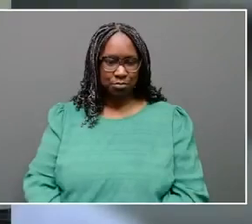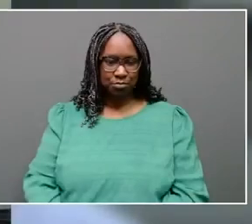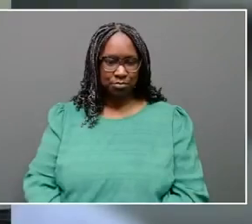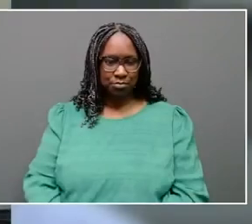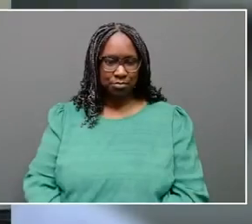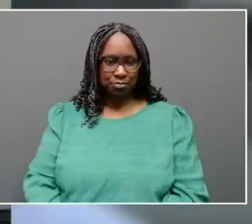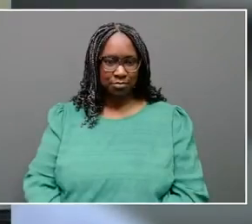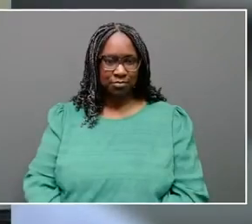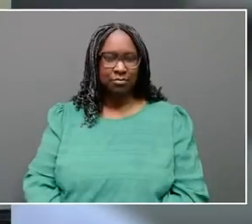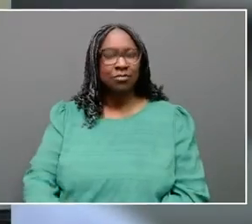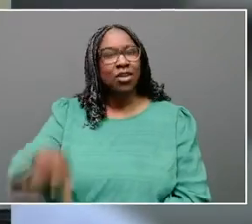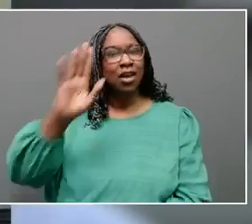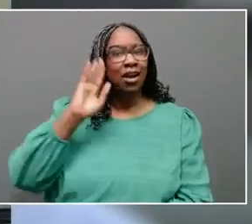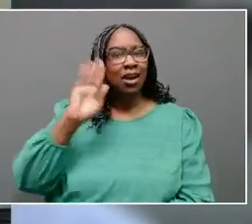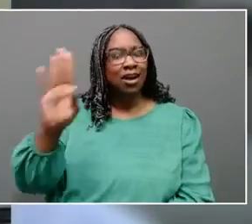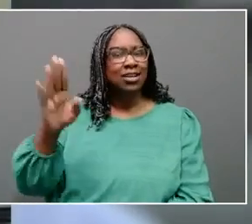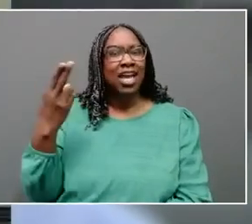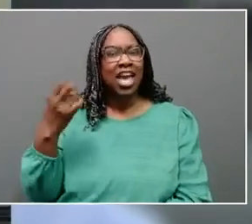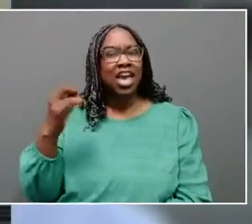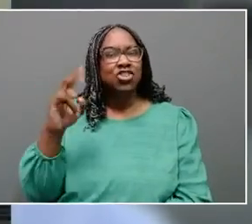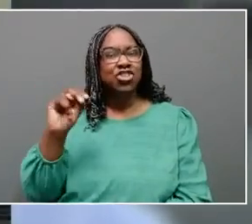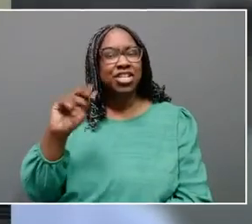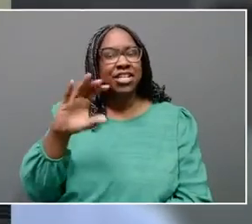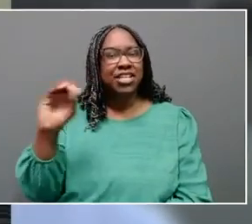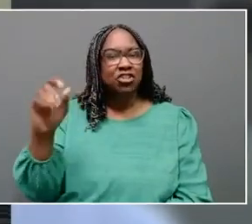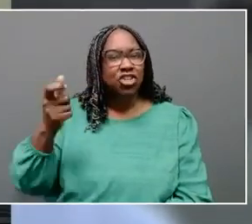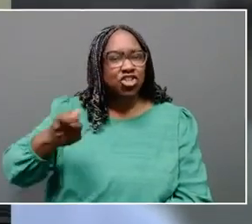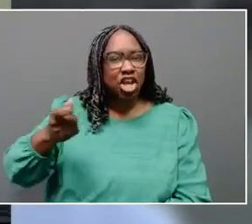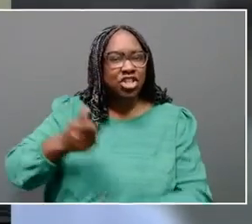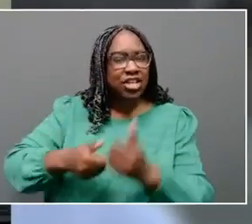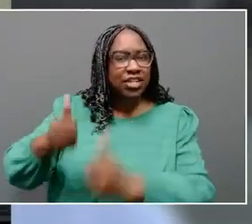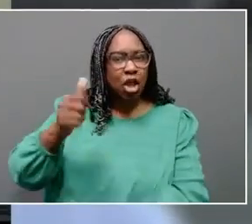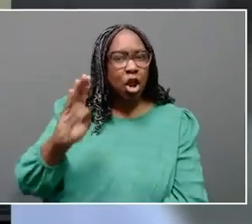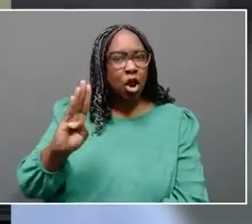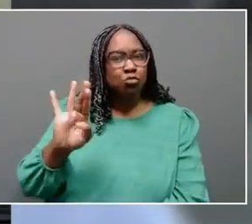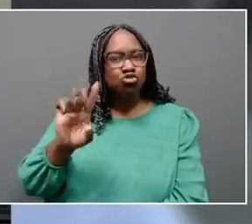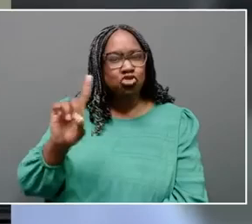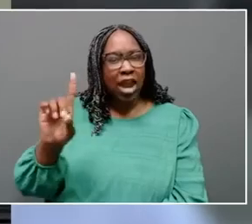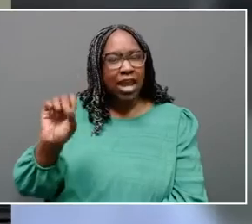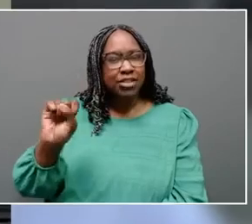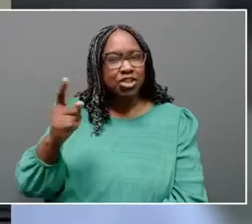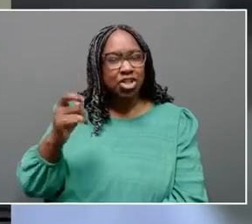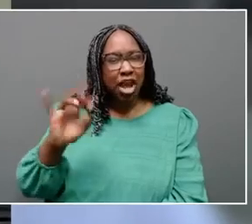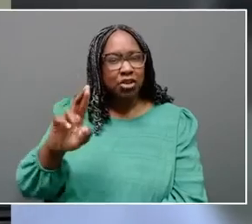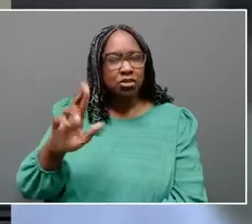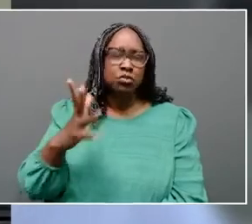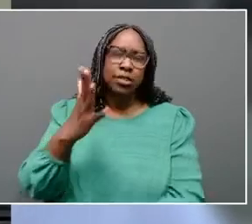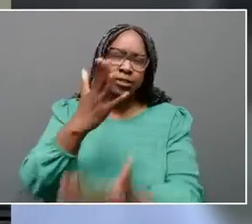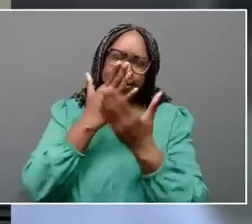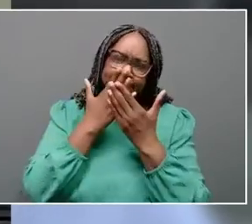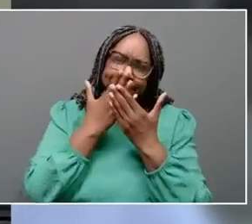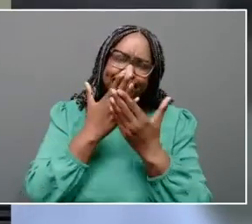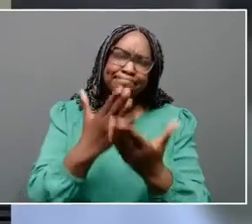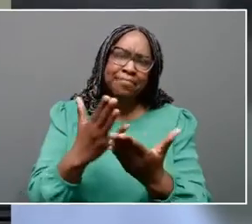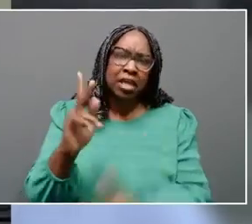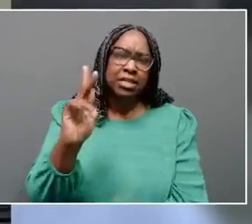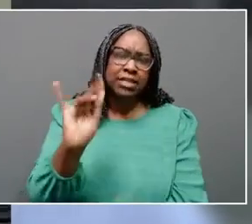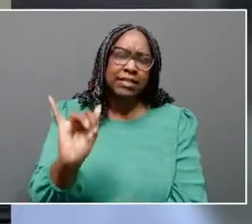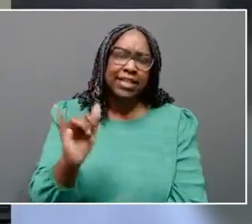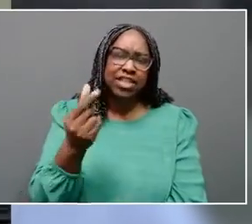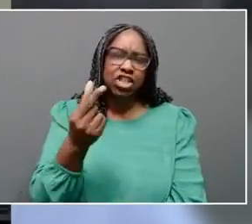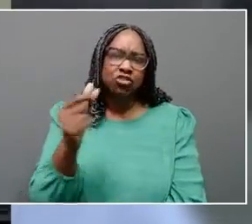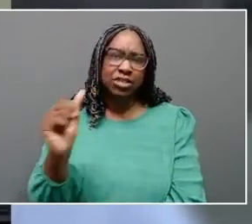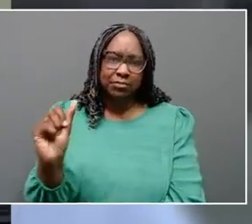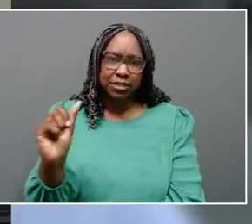Hi, this is Henderson County Judge Executive Brad Schneider, and we want to express our sincere thank you to the Kentucky General Assembly,